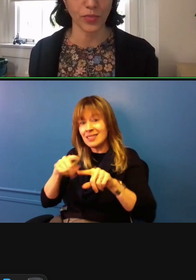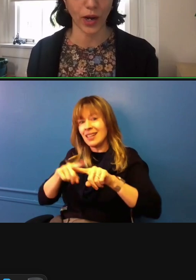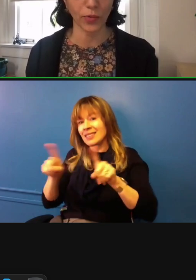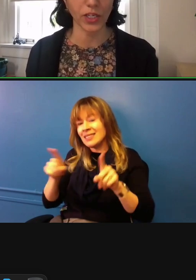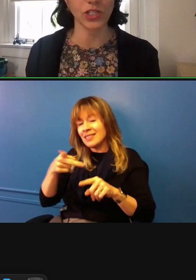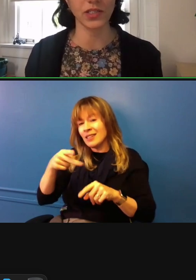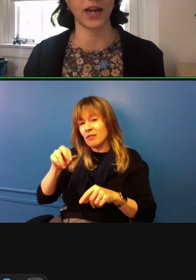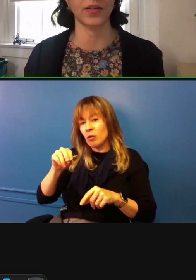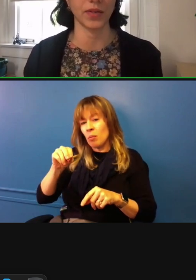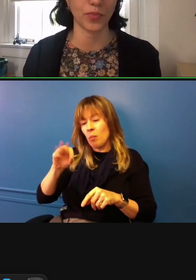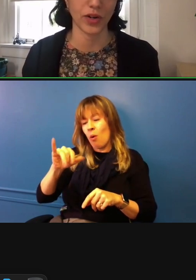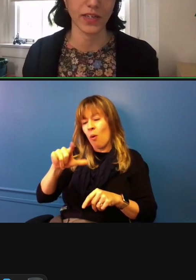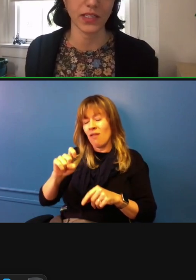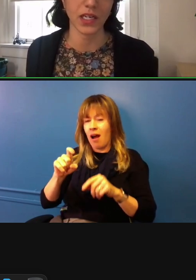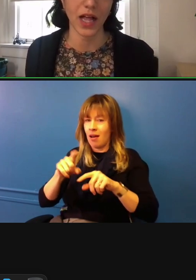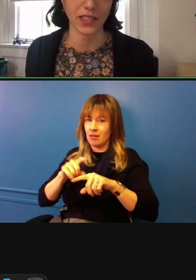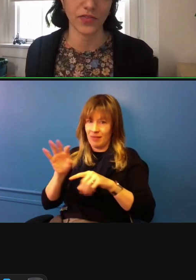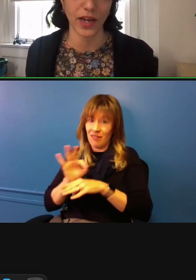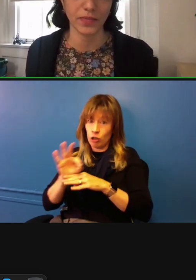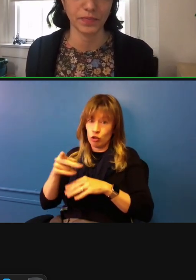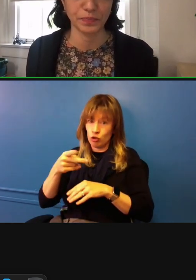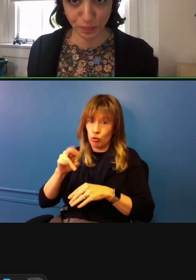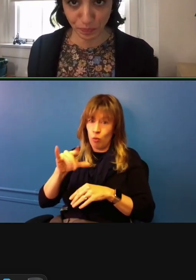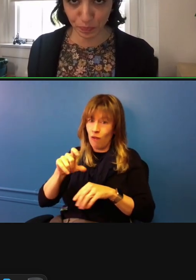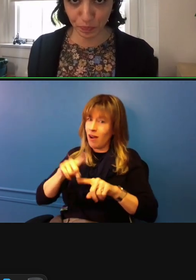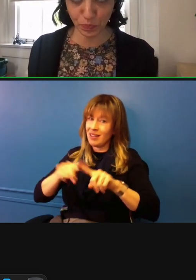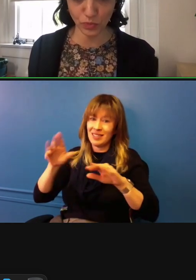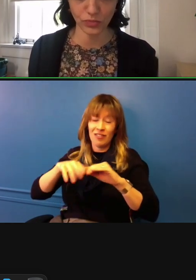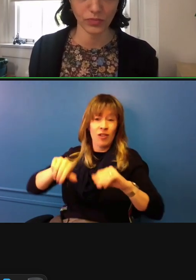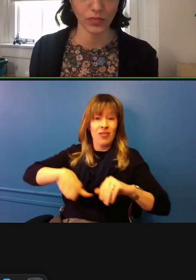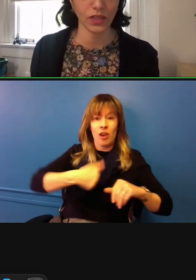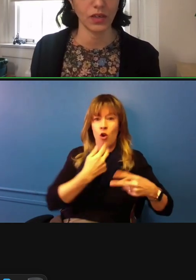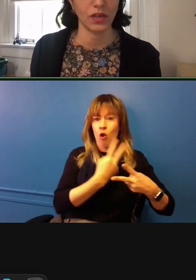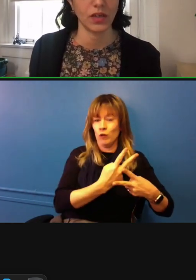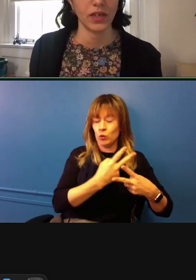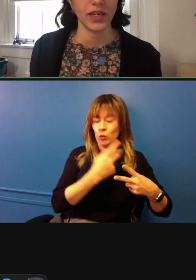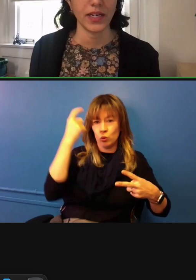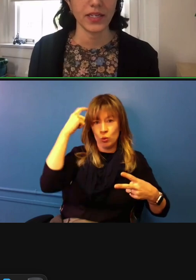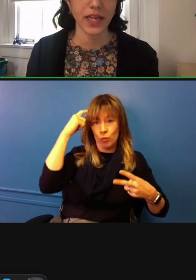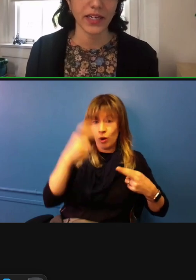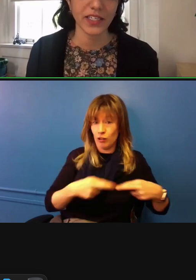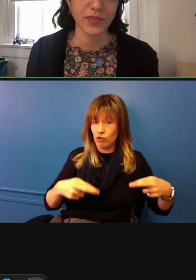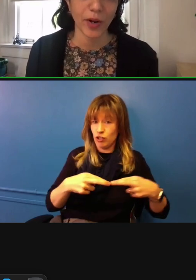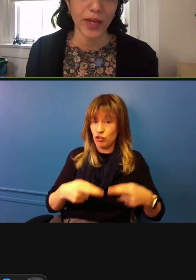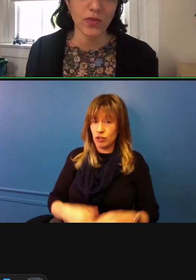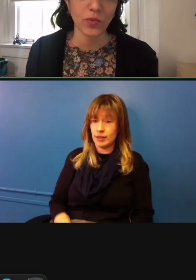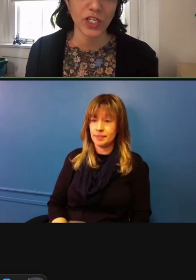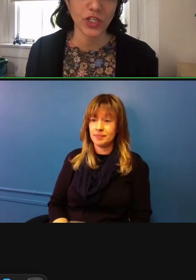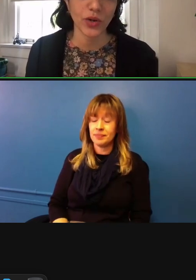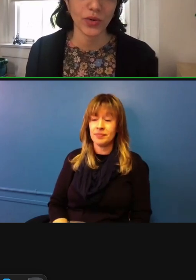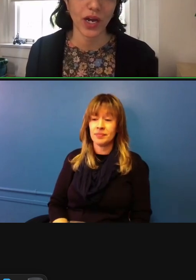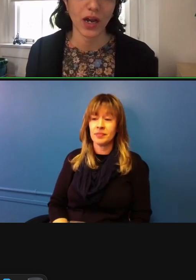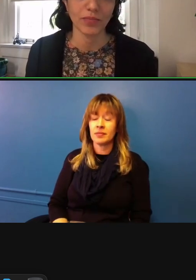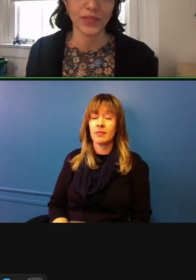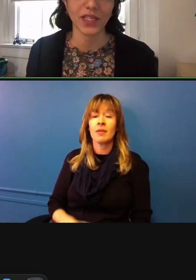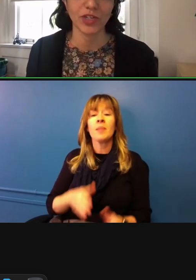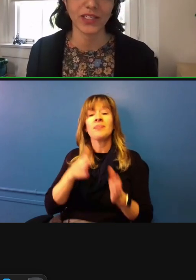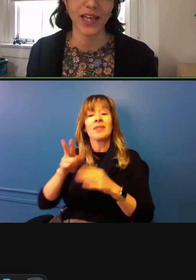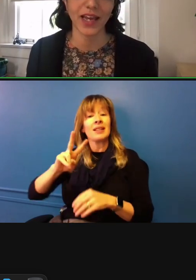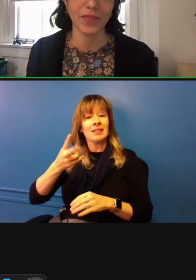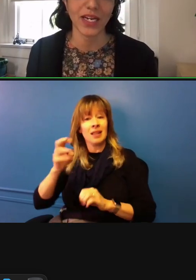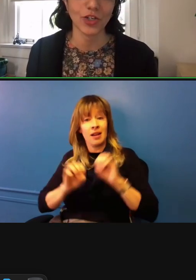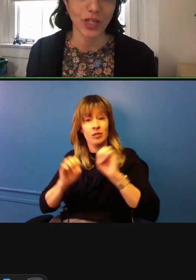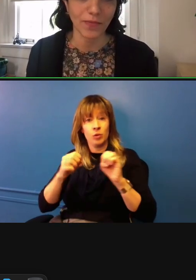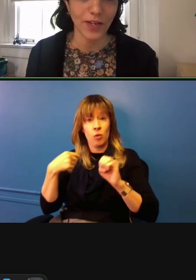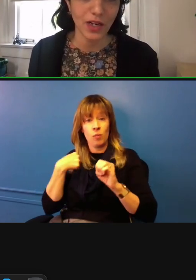these other brain regions that had been previously classified. In the second experiment, we showed